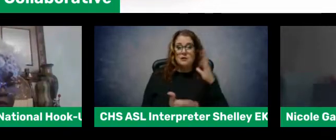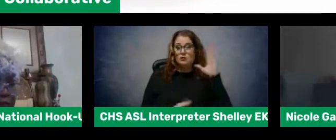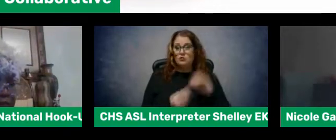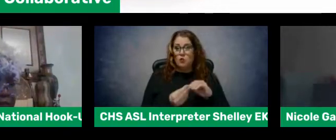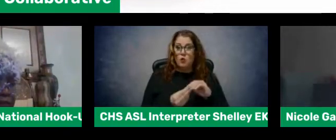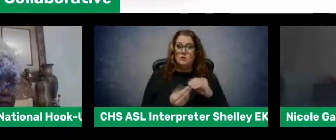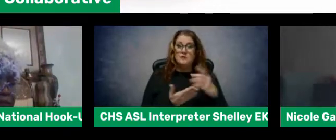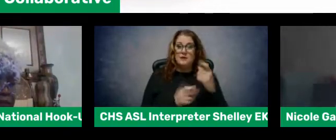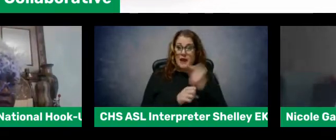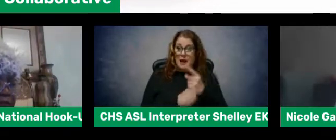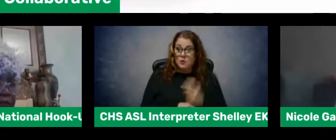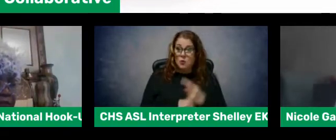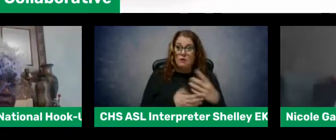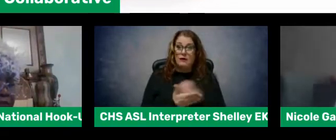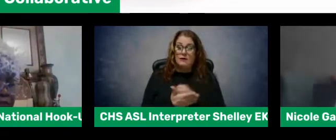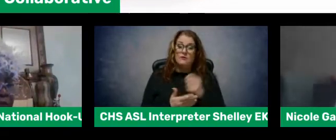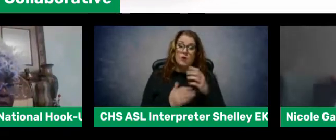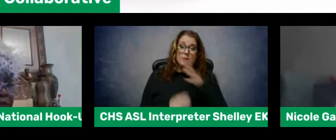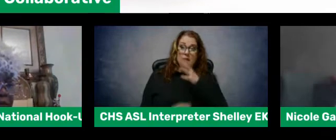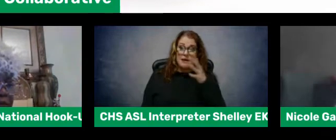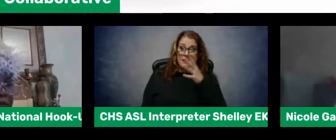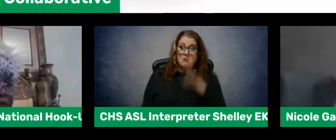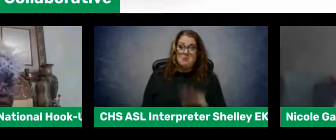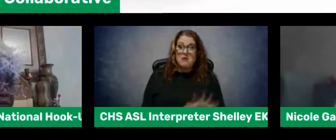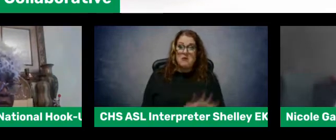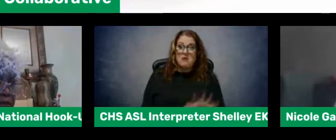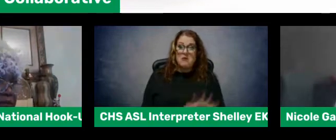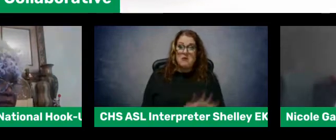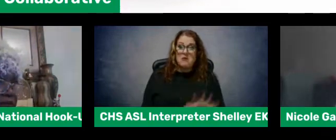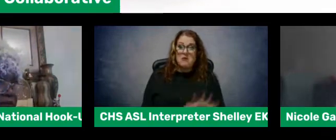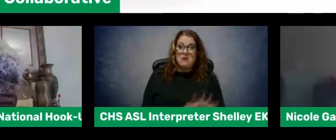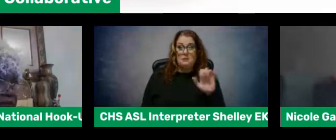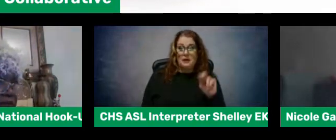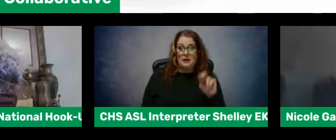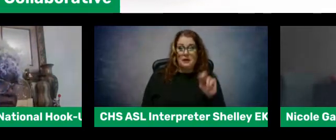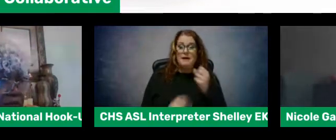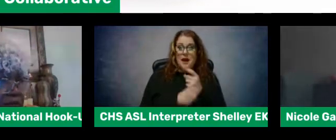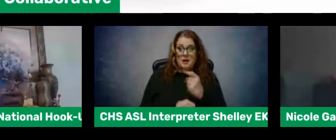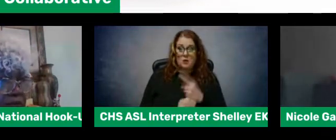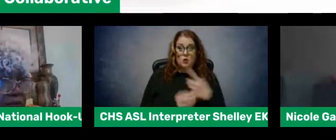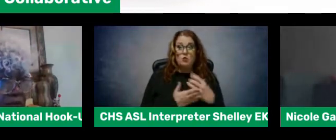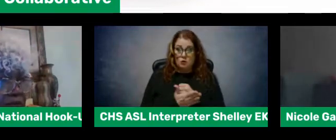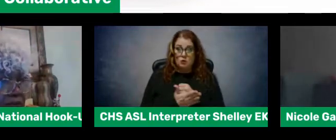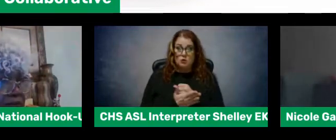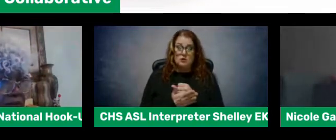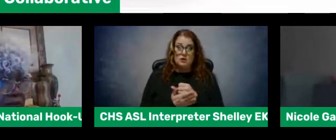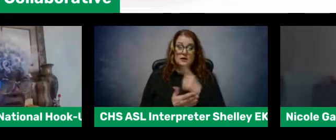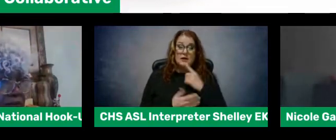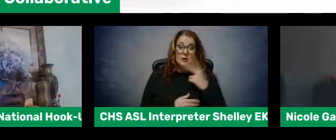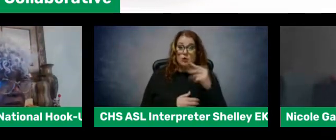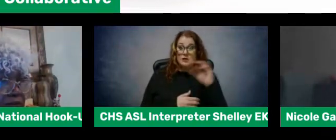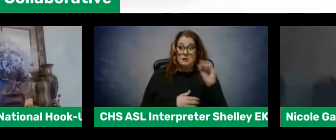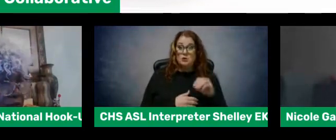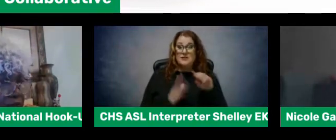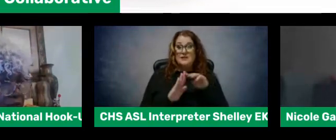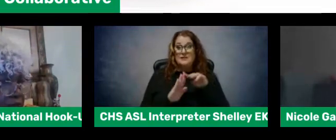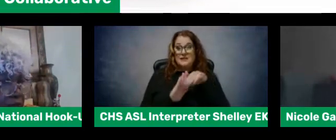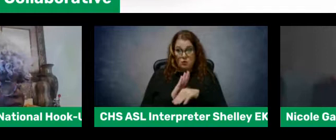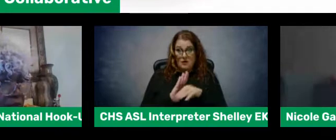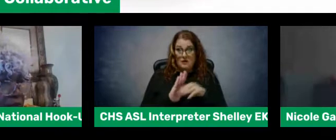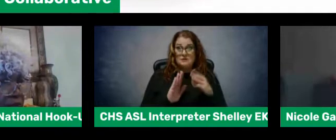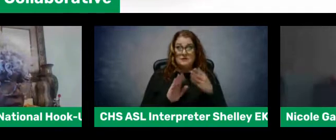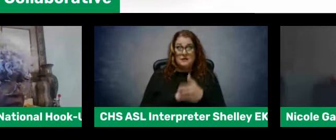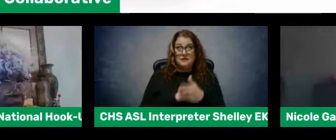that agriculture of roughly $9 million in annual revenue. And that's actually been a 13% decrease